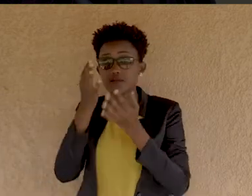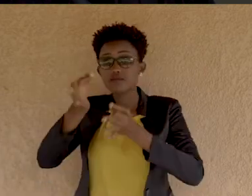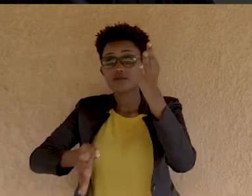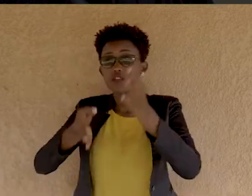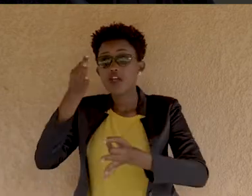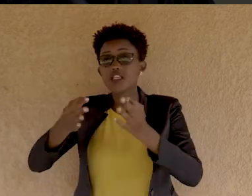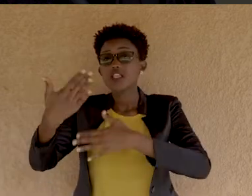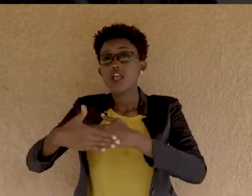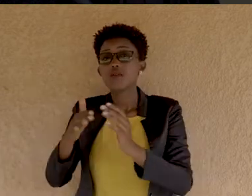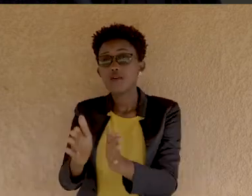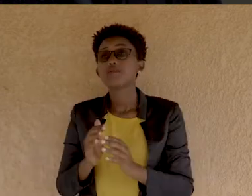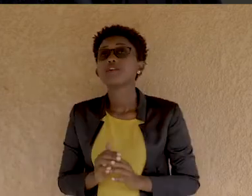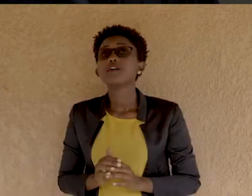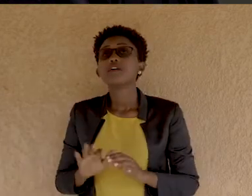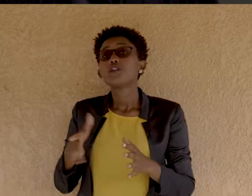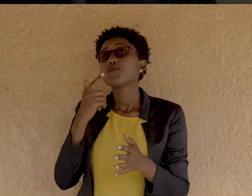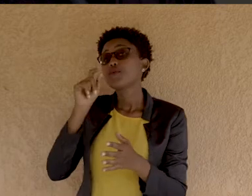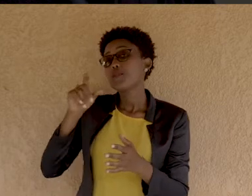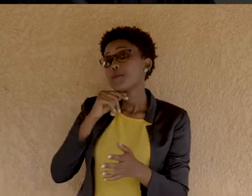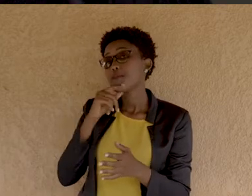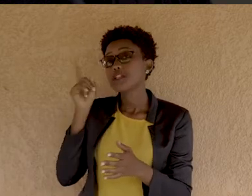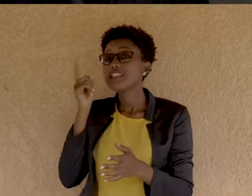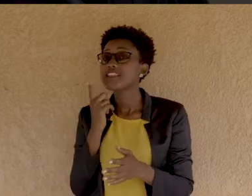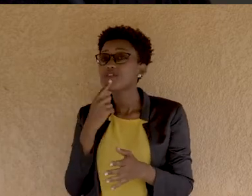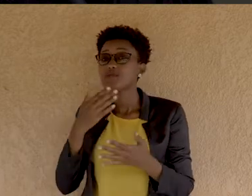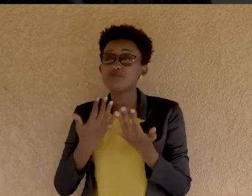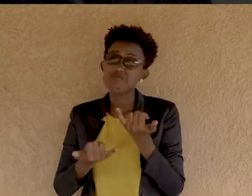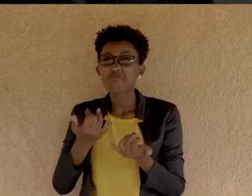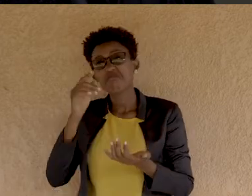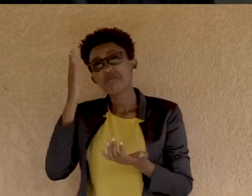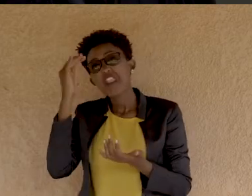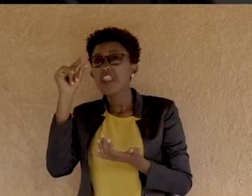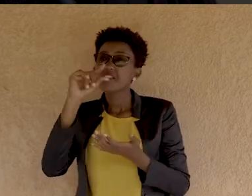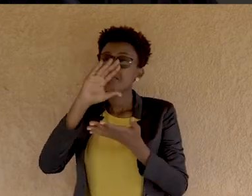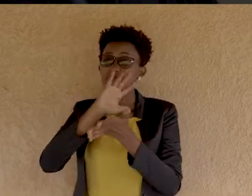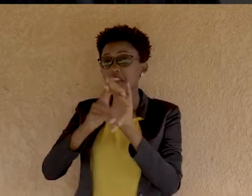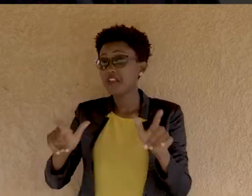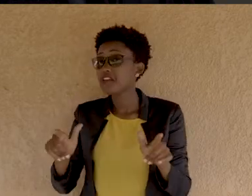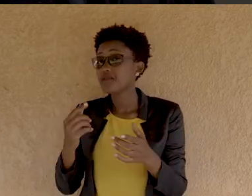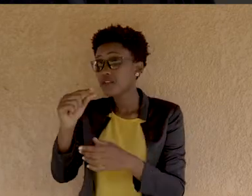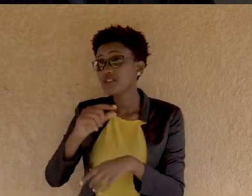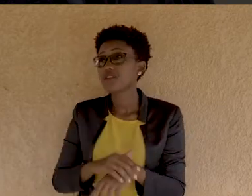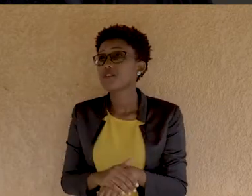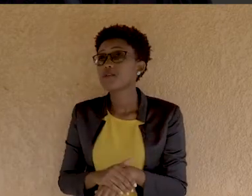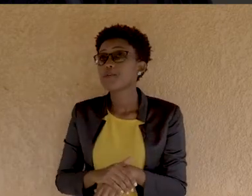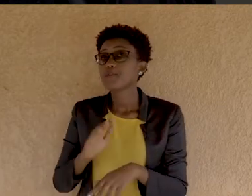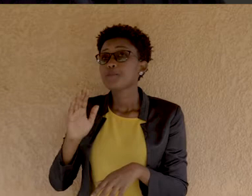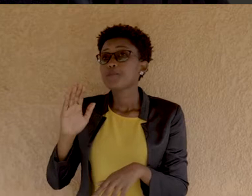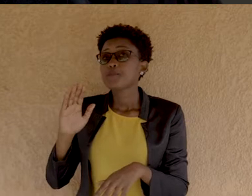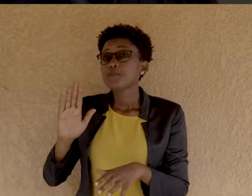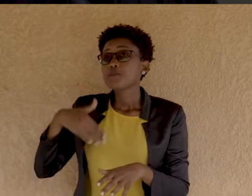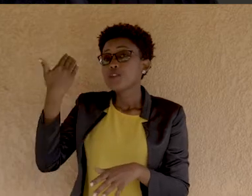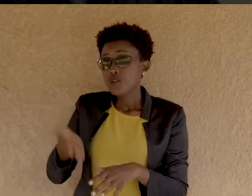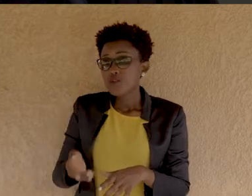ariko ugasanga Twizeyimana Felicien yaratarabifata. After 3 months, we went back to court but found that Twizeyimana